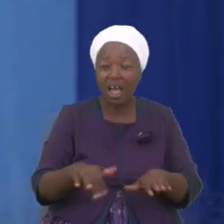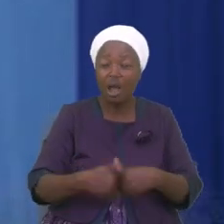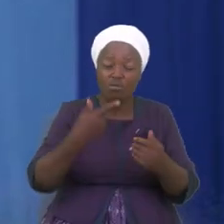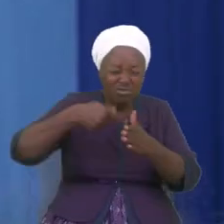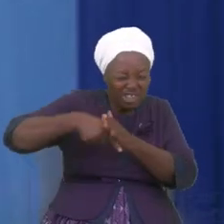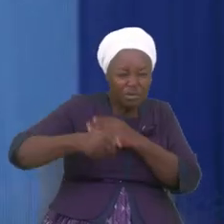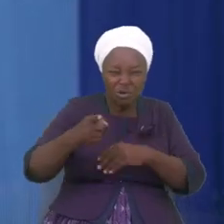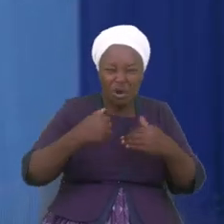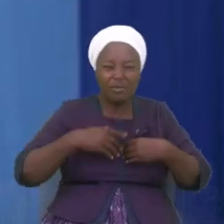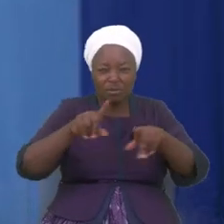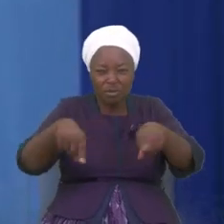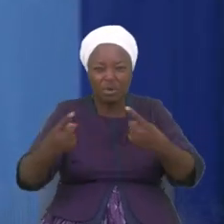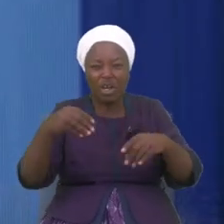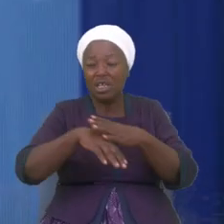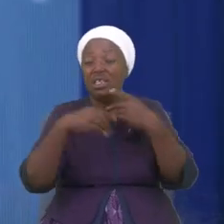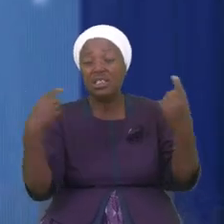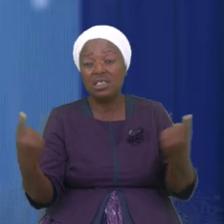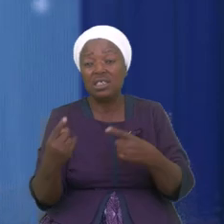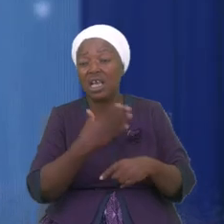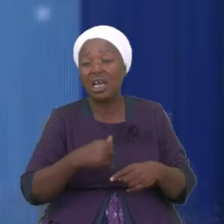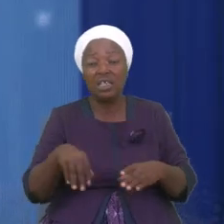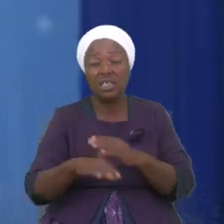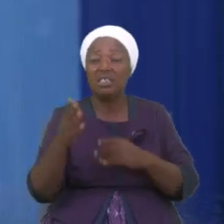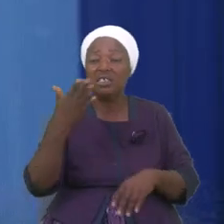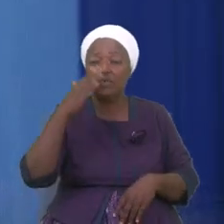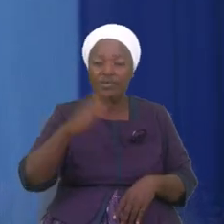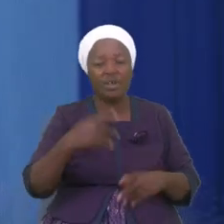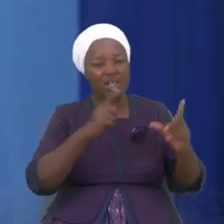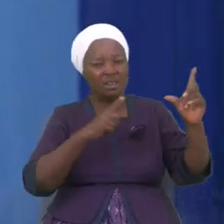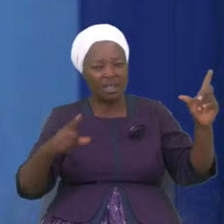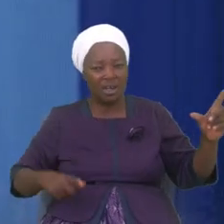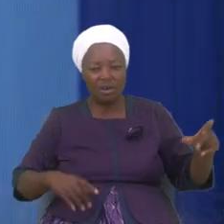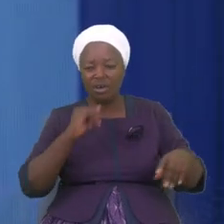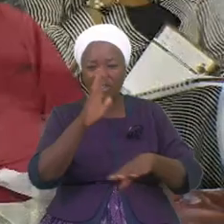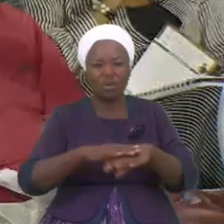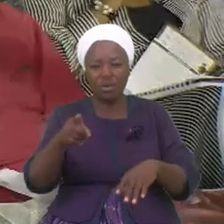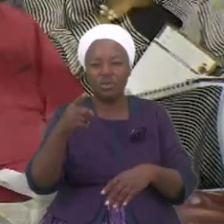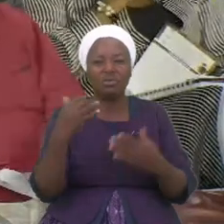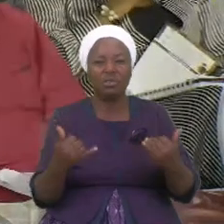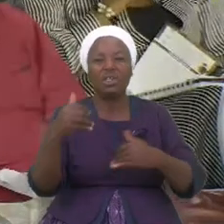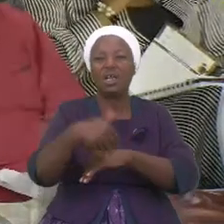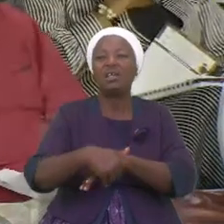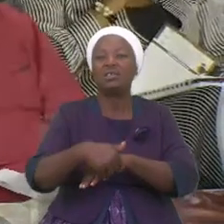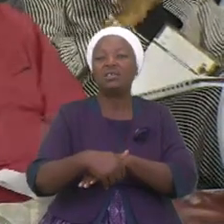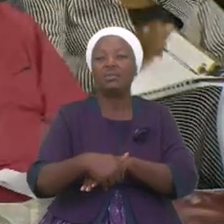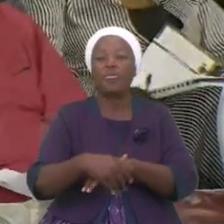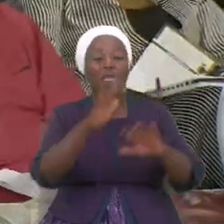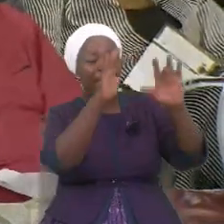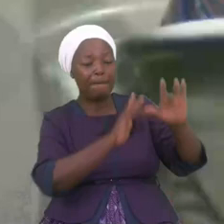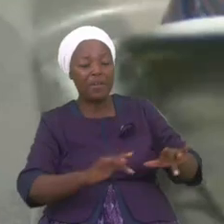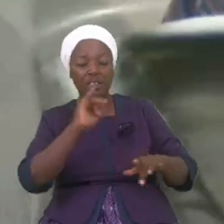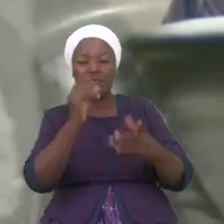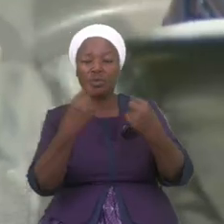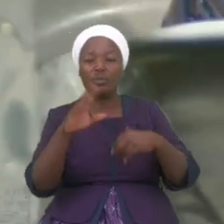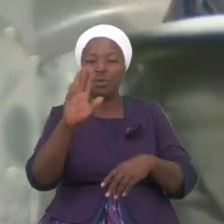have gone in sin and evil, the Lord is calling you tonight. Mercy is coming your